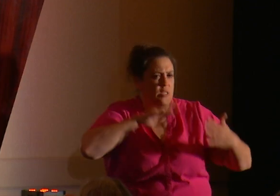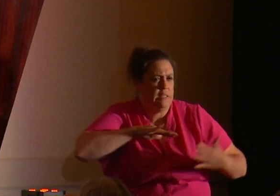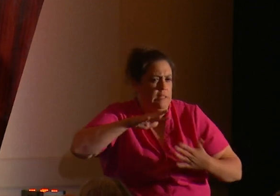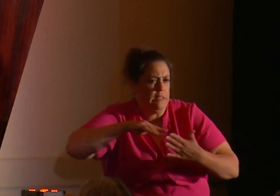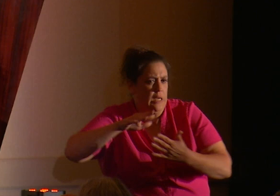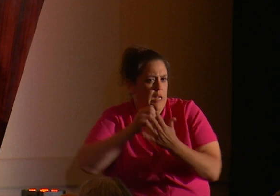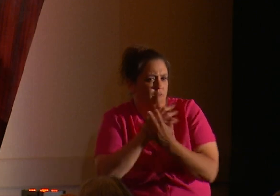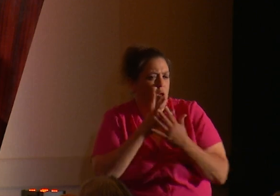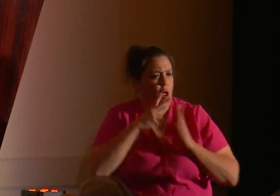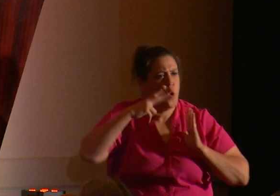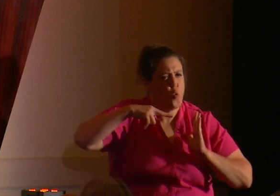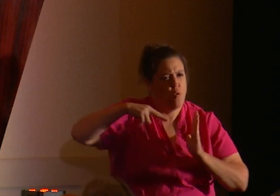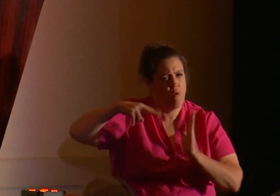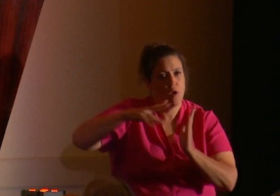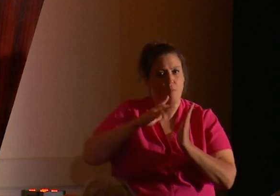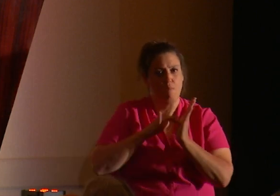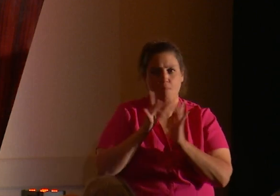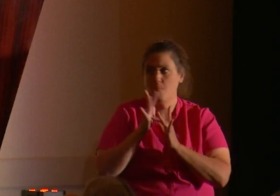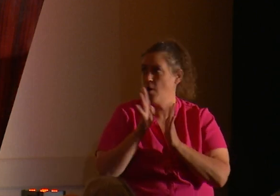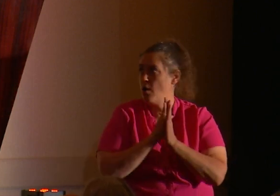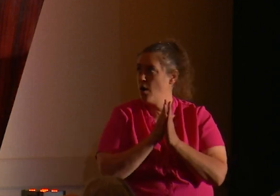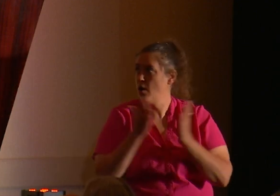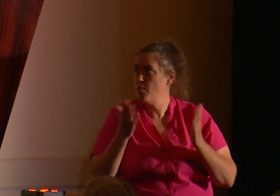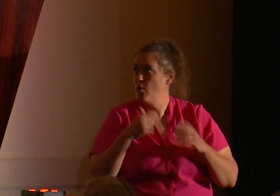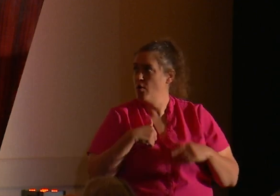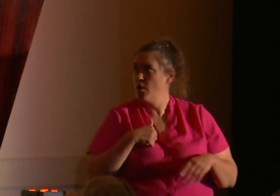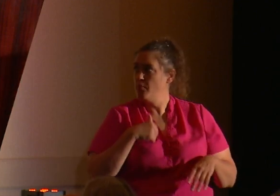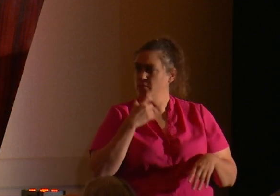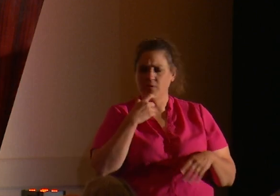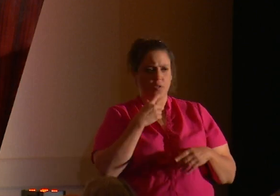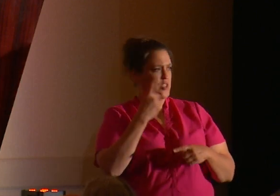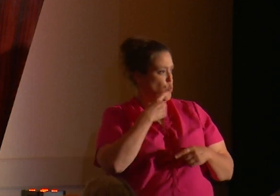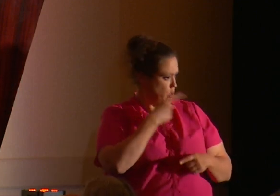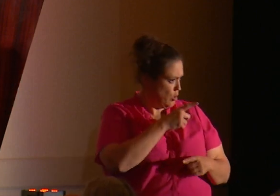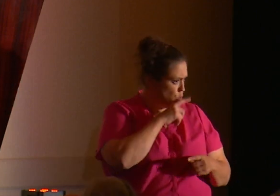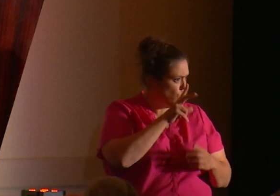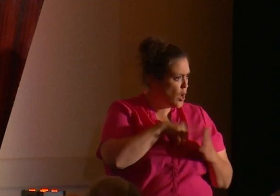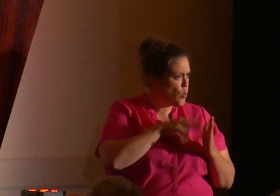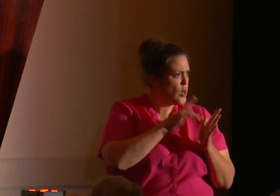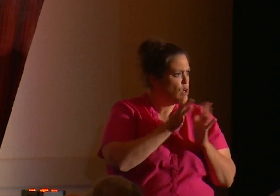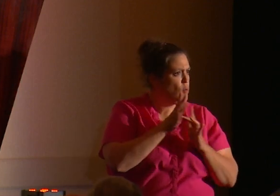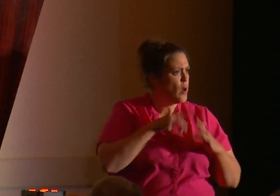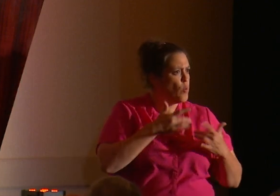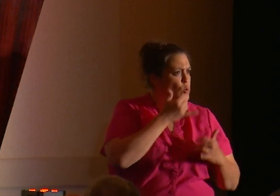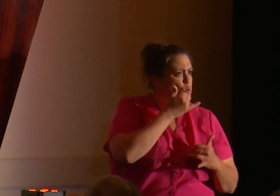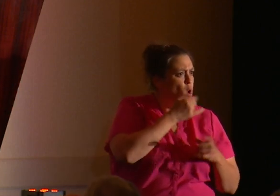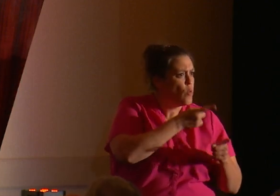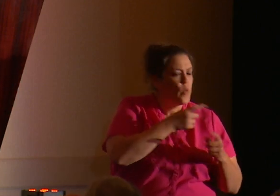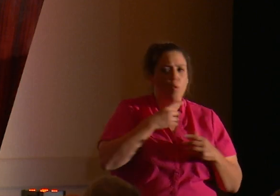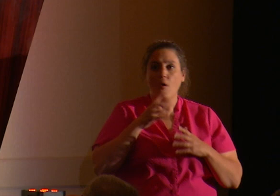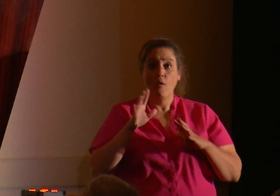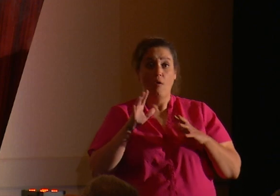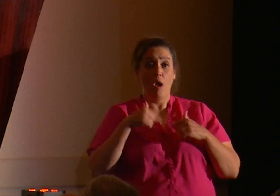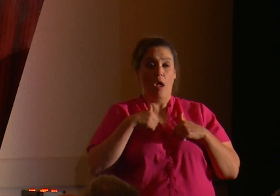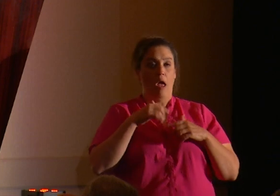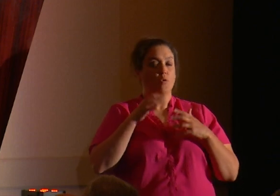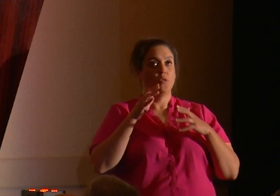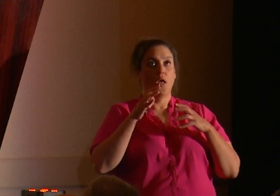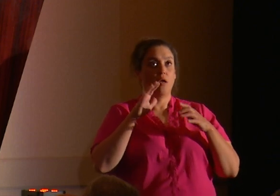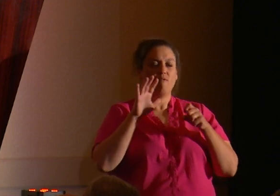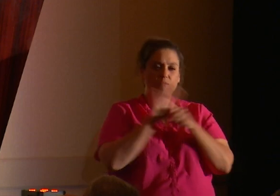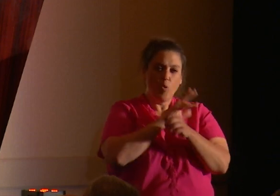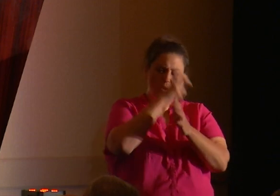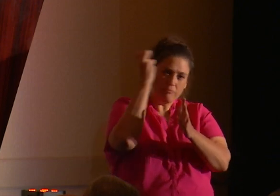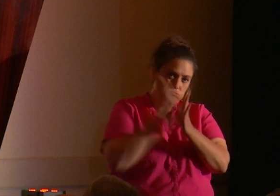mean, I was reading my Bible. Like, I was hearing my Christian friends. So I said, dude, you're not reading your Bible. What's wrong with you? What are you just making that up? I was like totally into